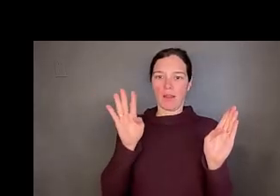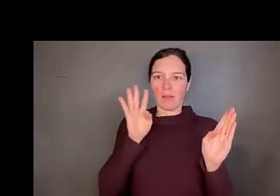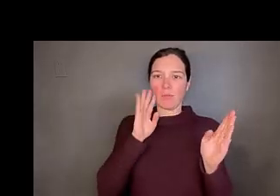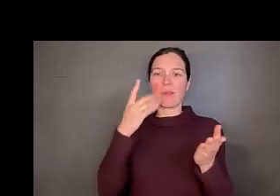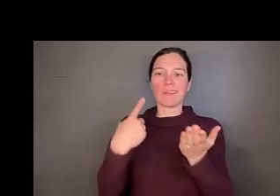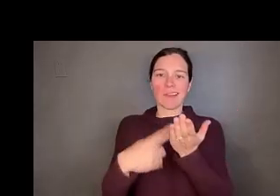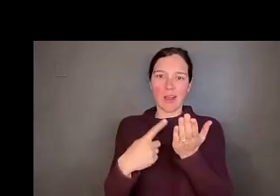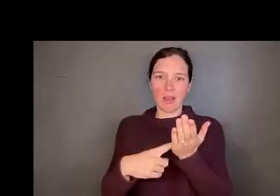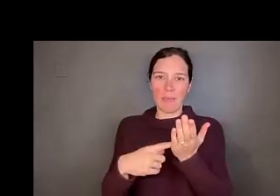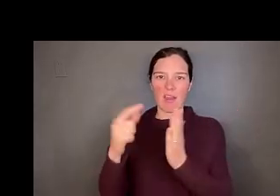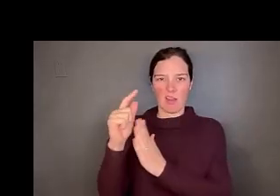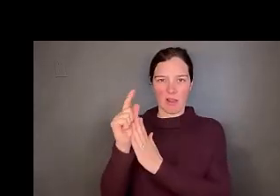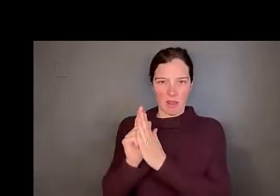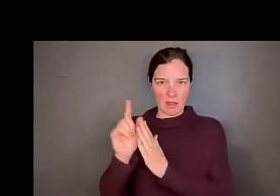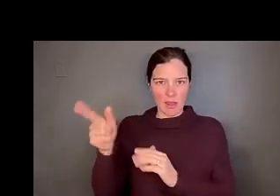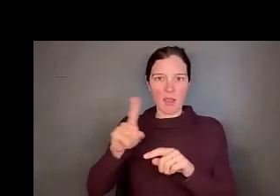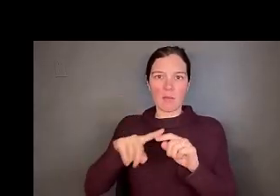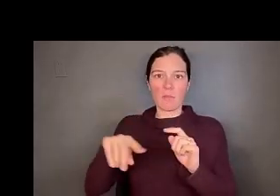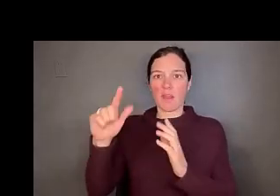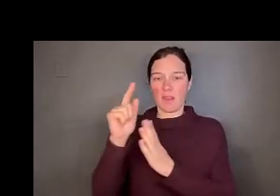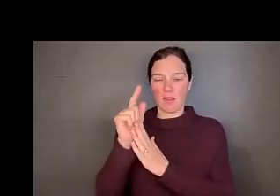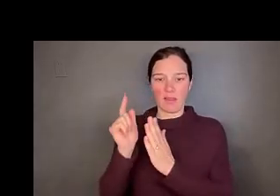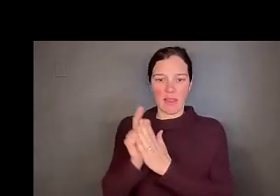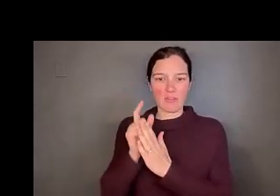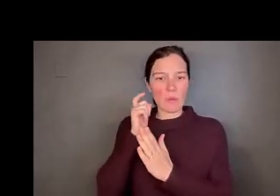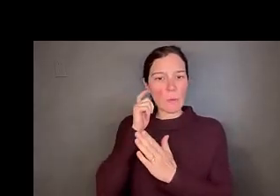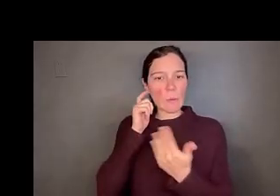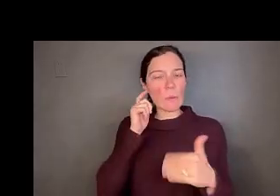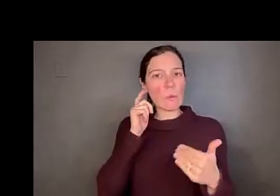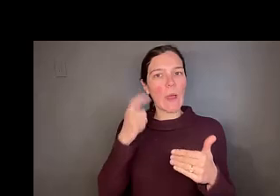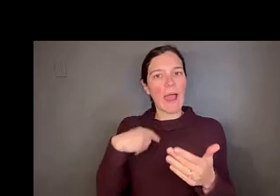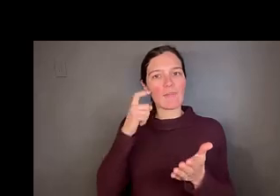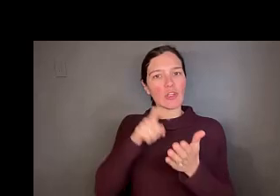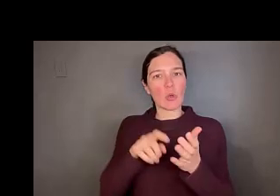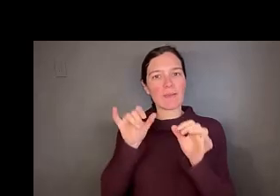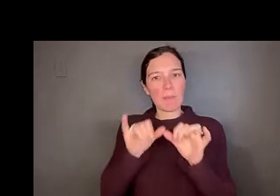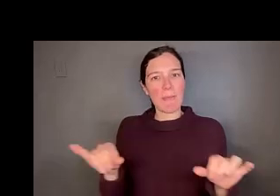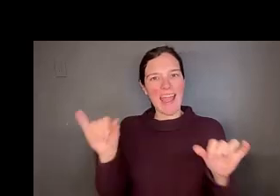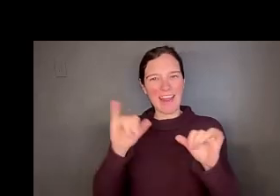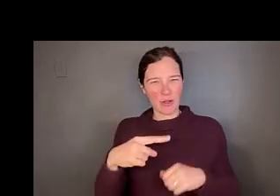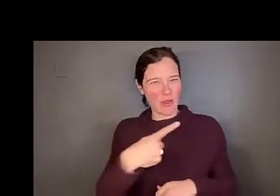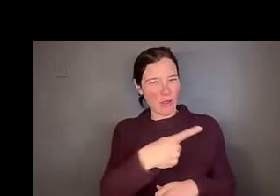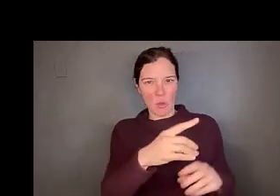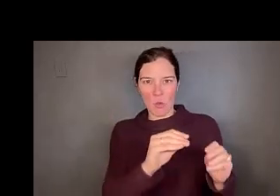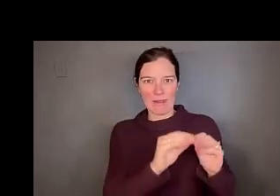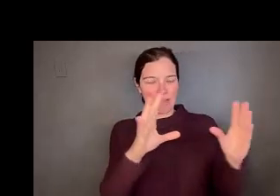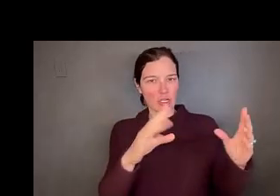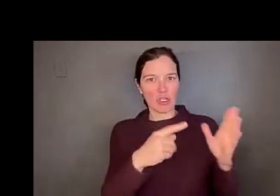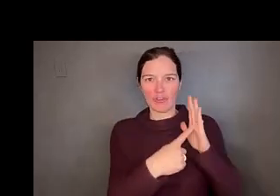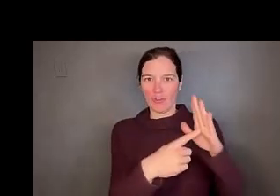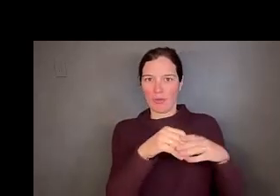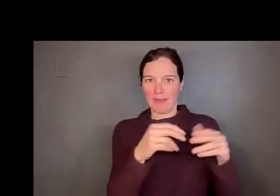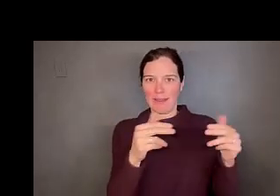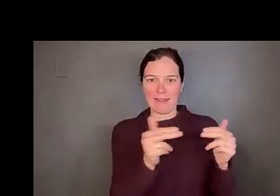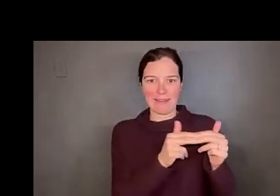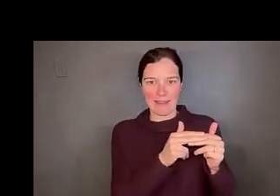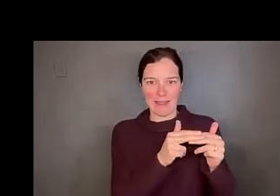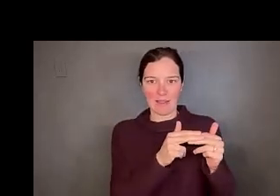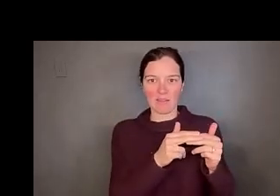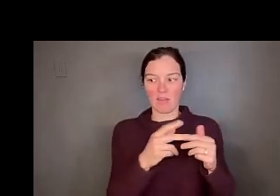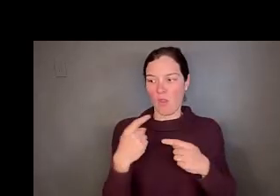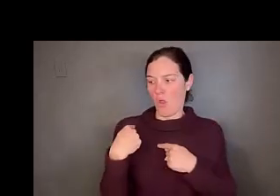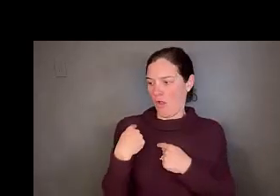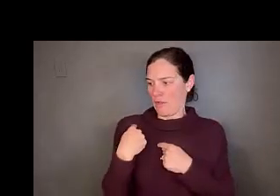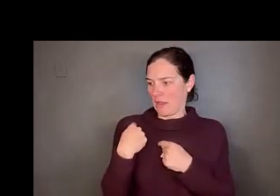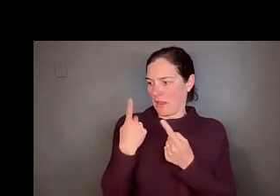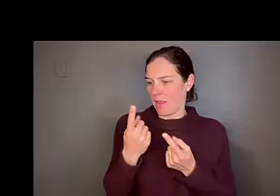about the legislation, but I just see the legislation as an accelerant of a pattern that you've demonstrated so clearly in the slides. Over the